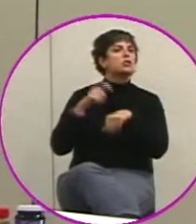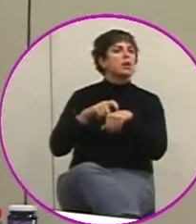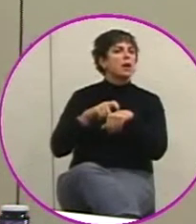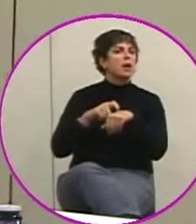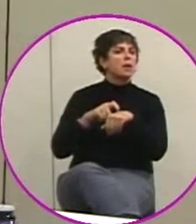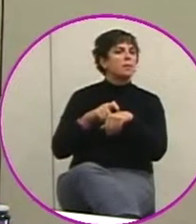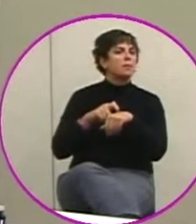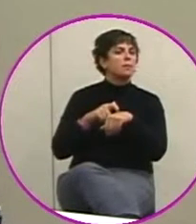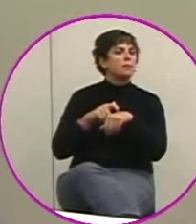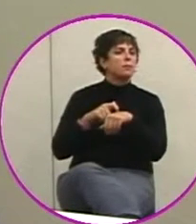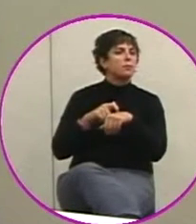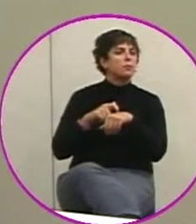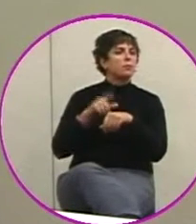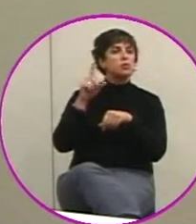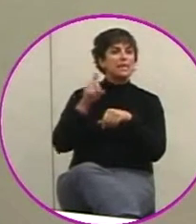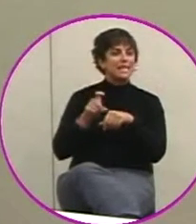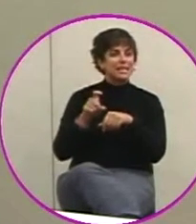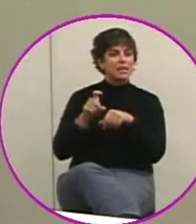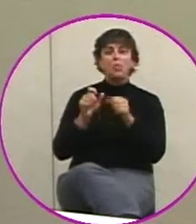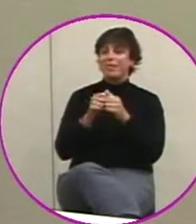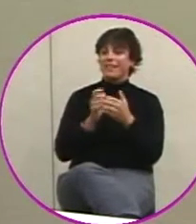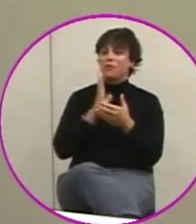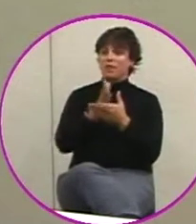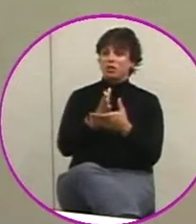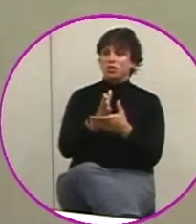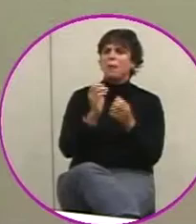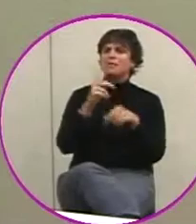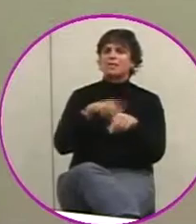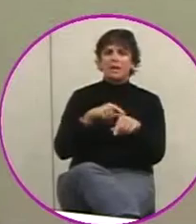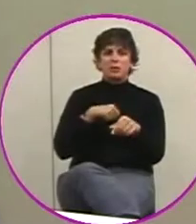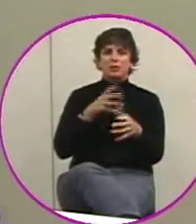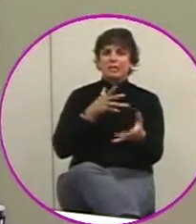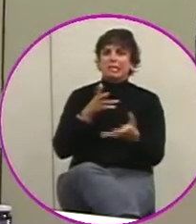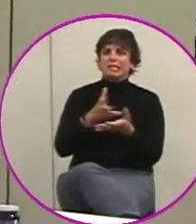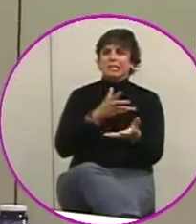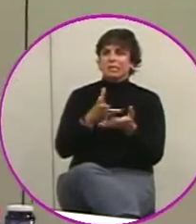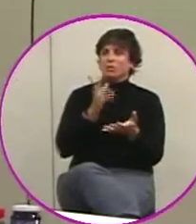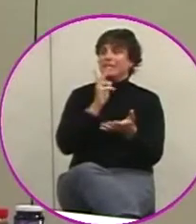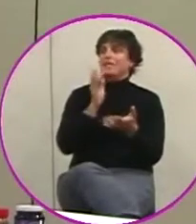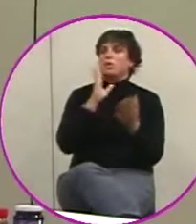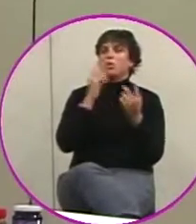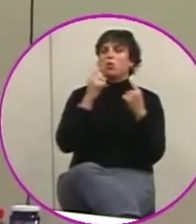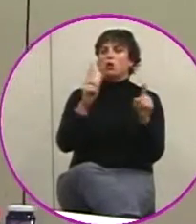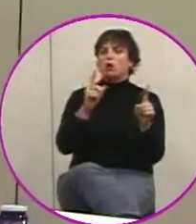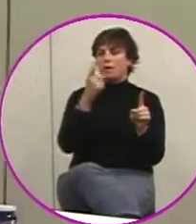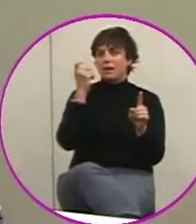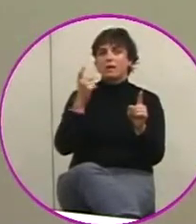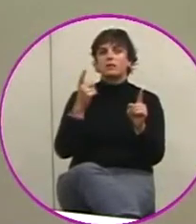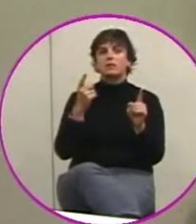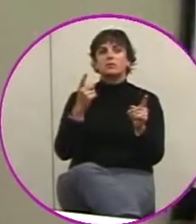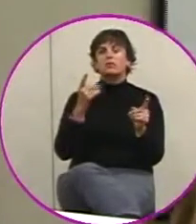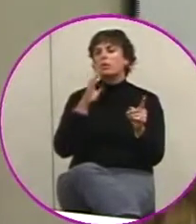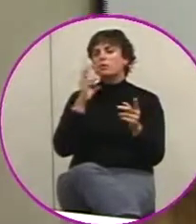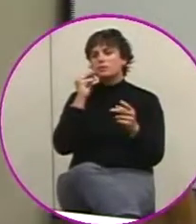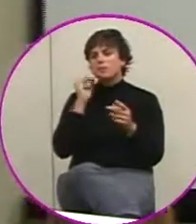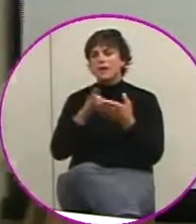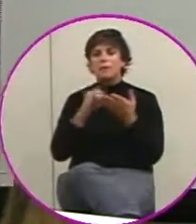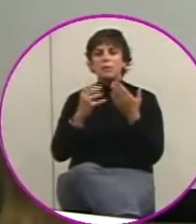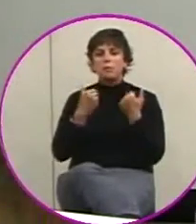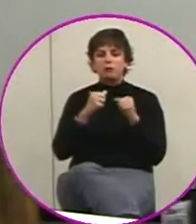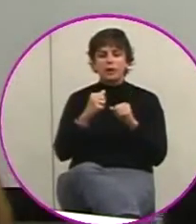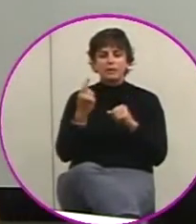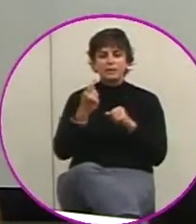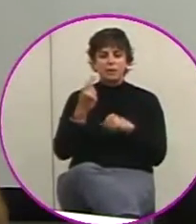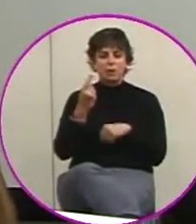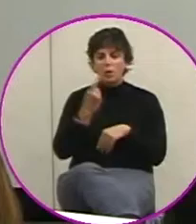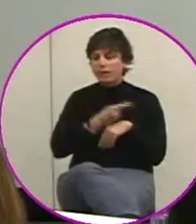needed with these interventions to really see if they're going to work? Because we run into this, maybe something's tried for a day or two, and